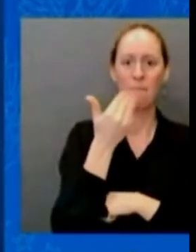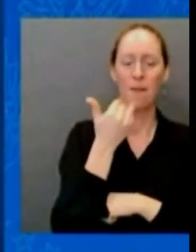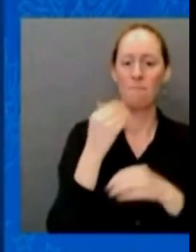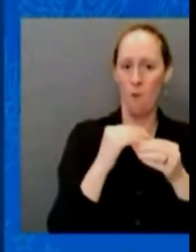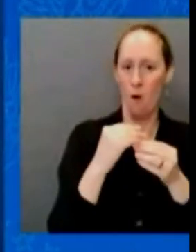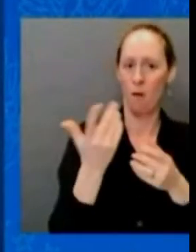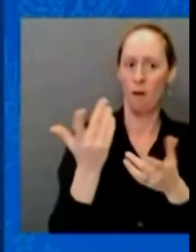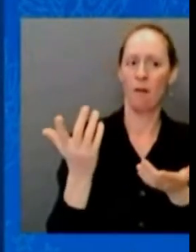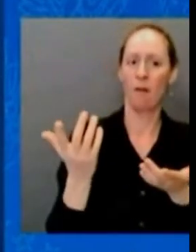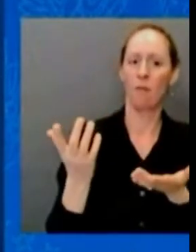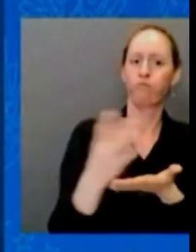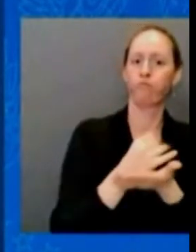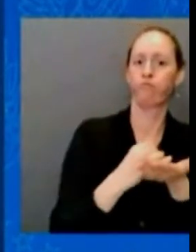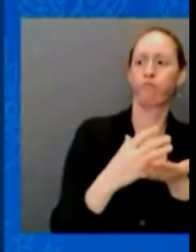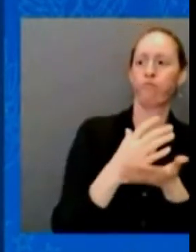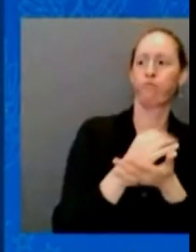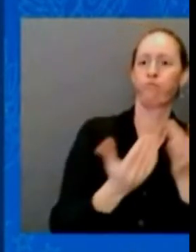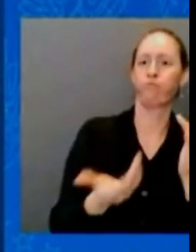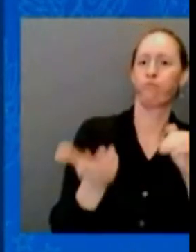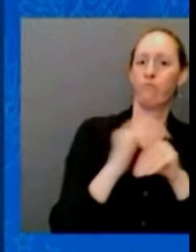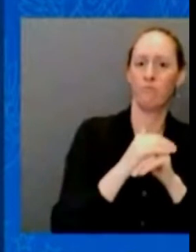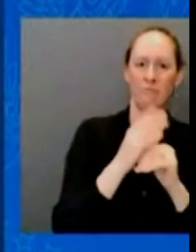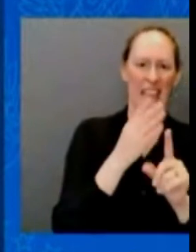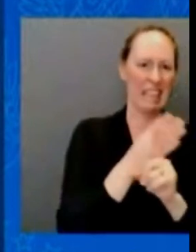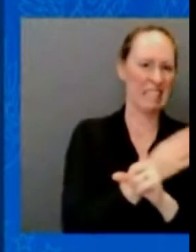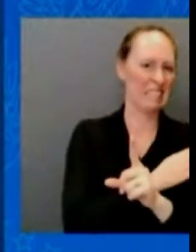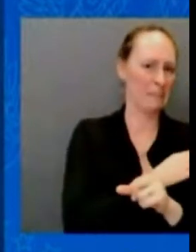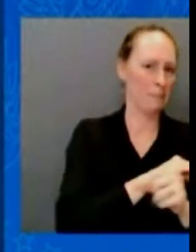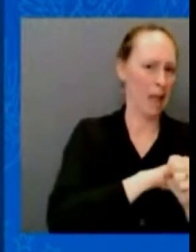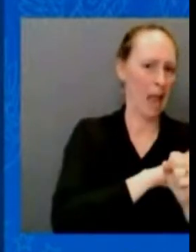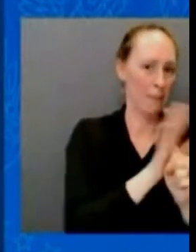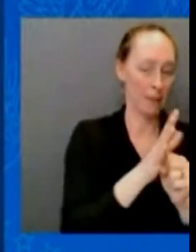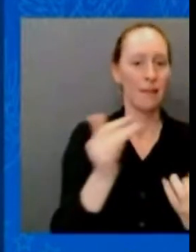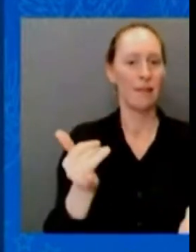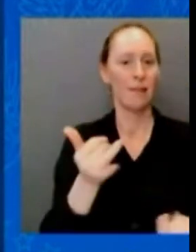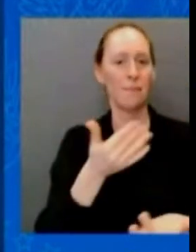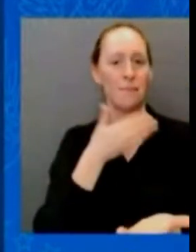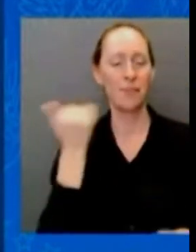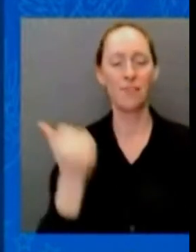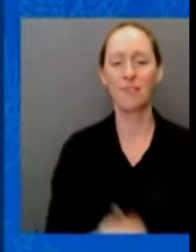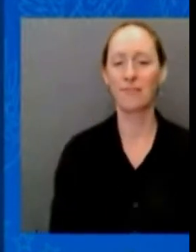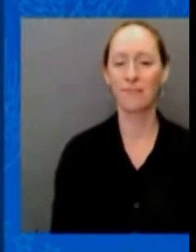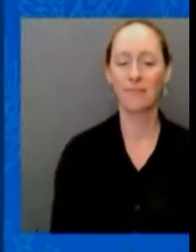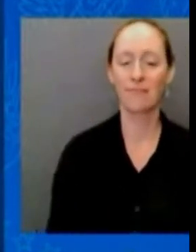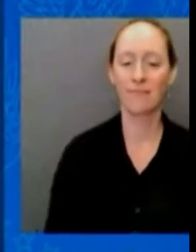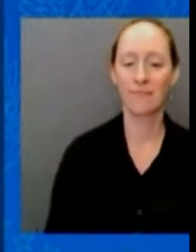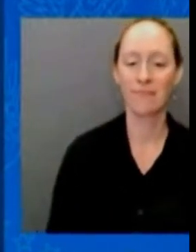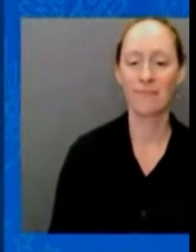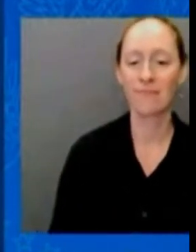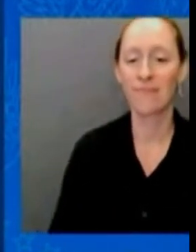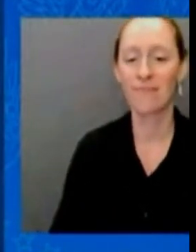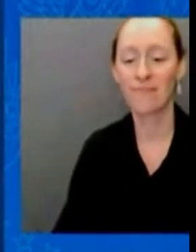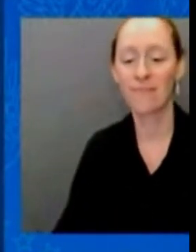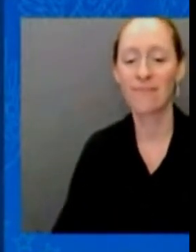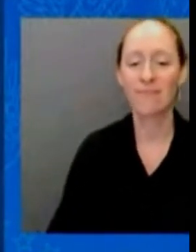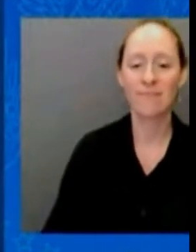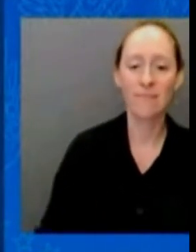Fewer families are behind in their mortgages, their credit card bills, than they were before the pandemic.